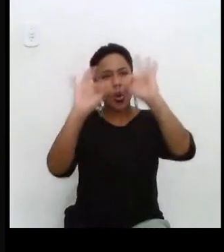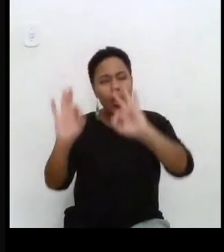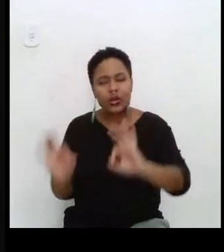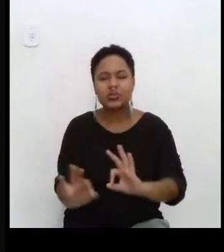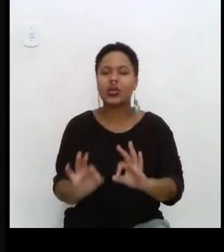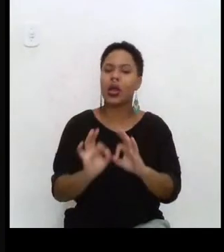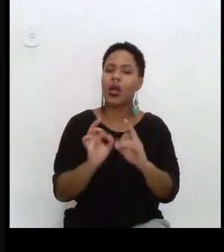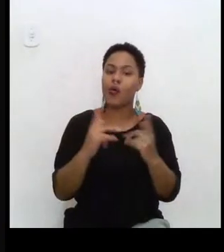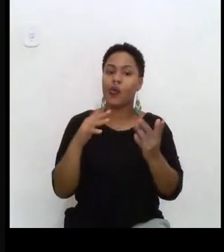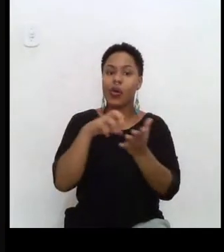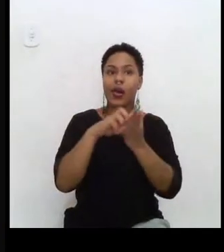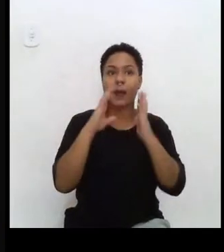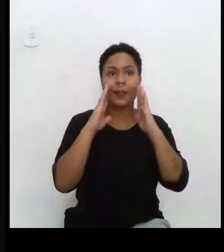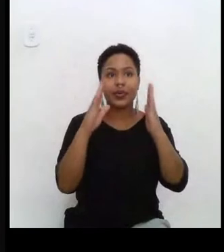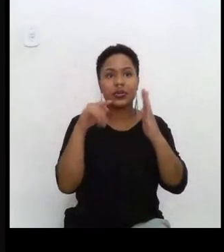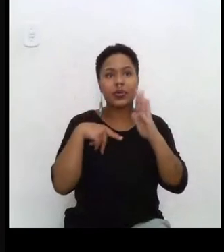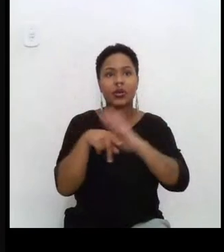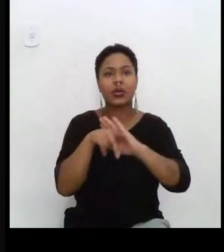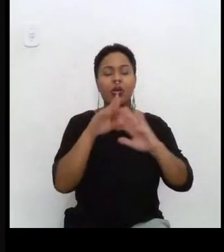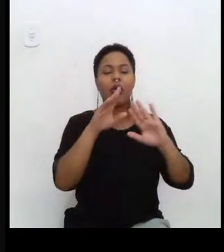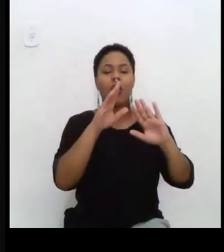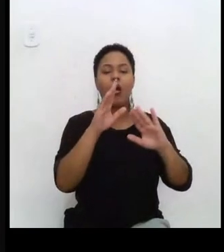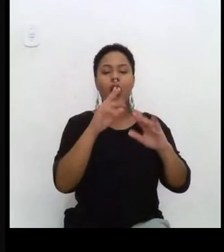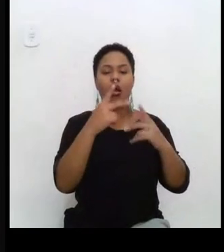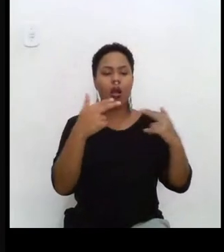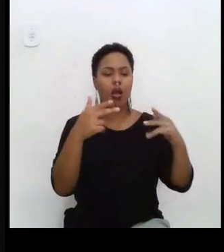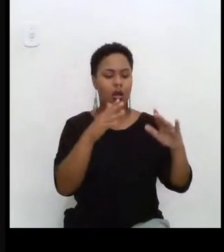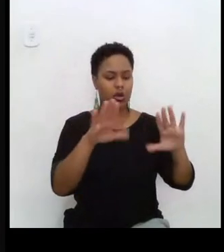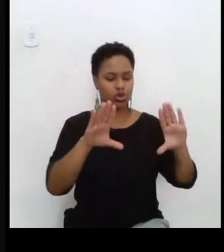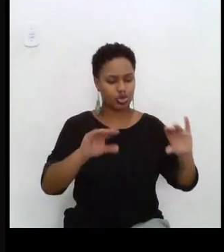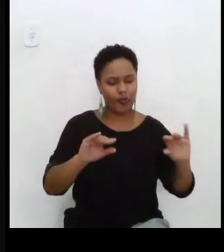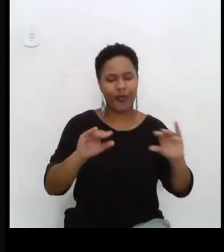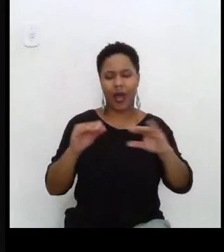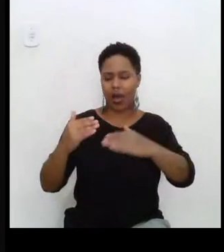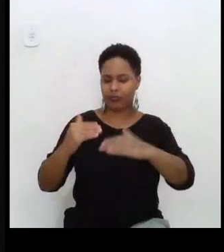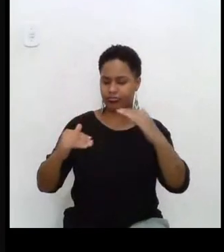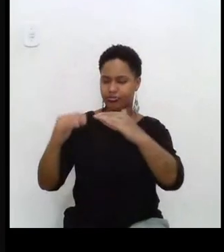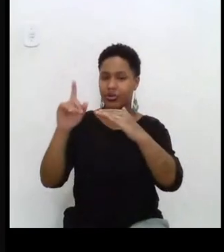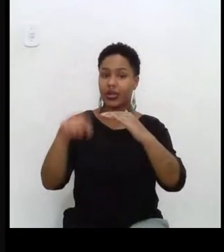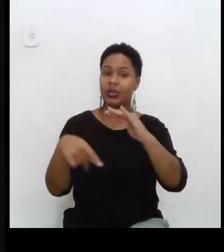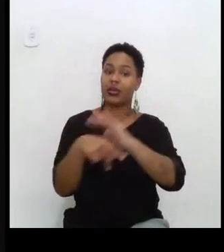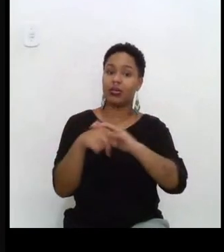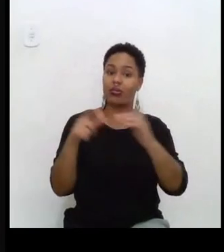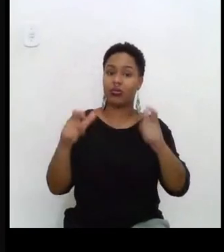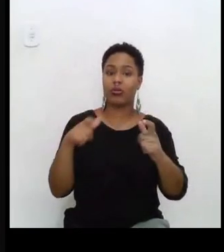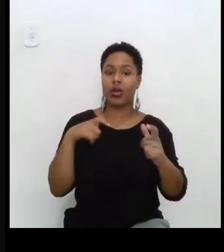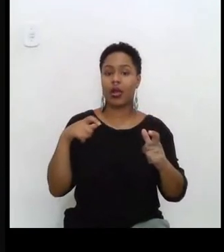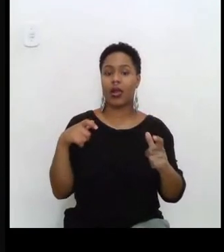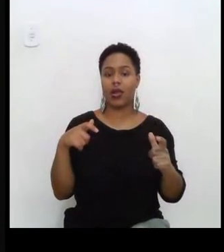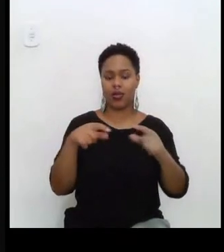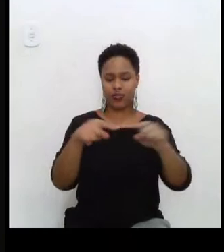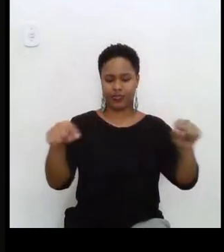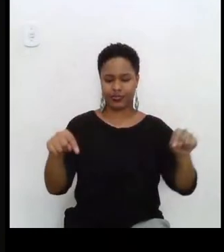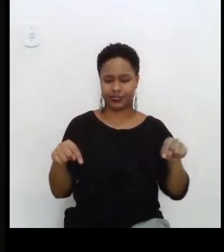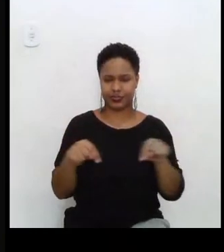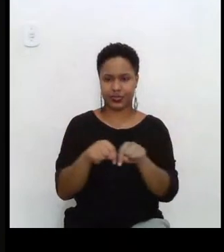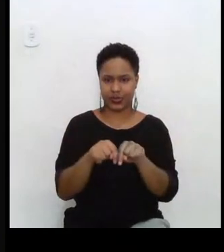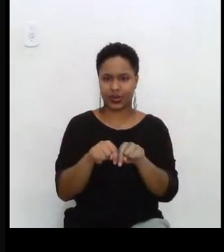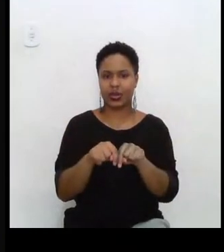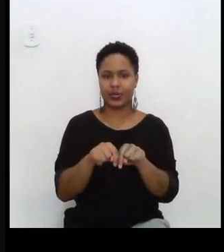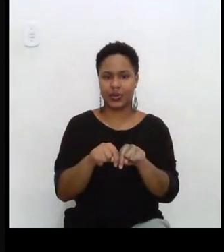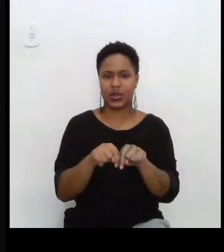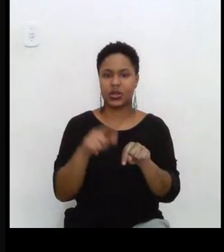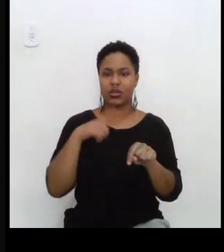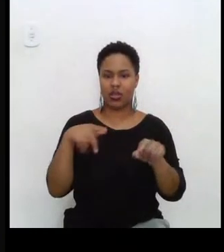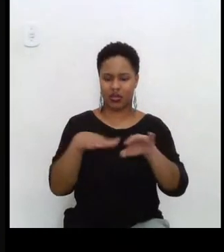cápsulas brawn existe cliniche a classe aquele assassino Chuck Smith Fontes a carne